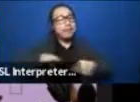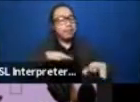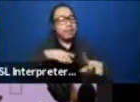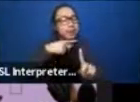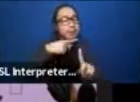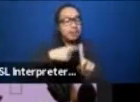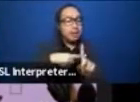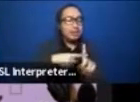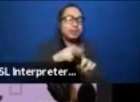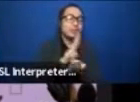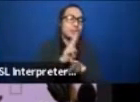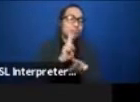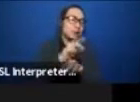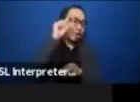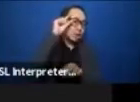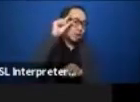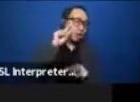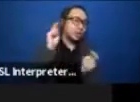using gender transformative